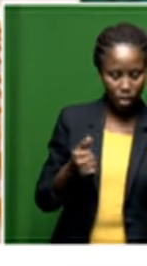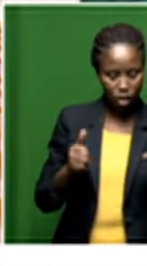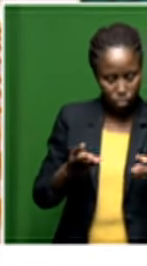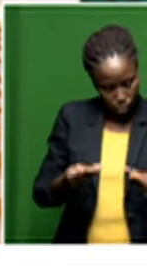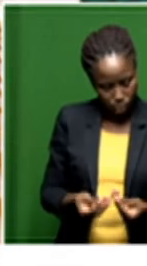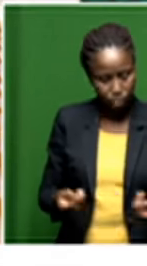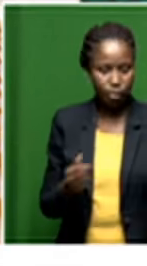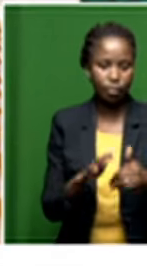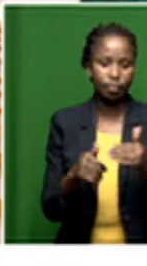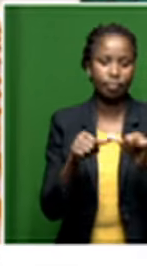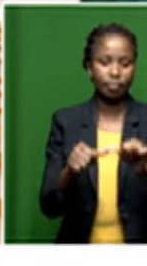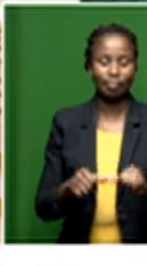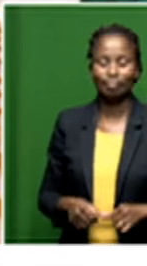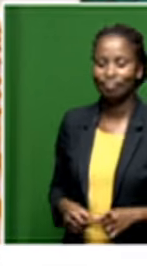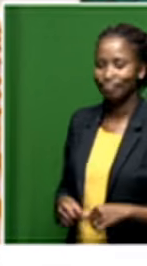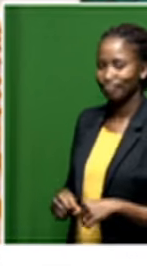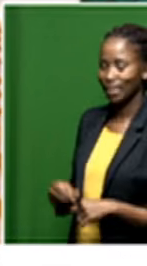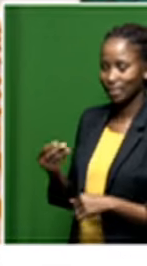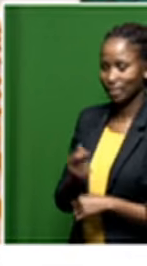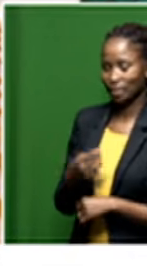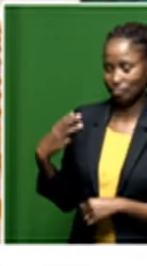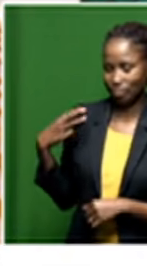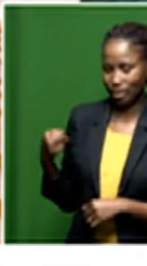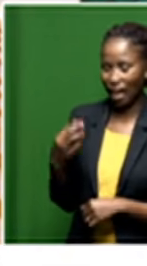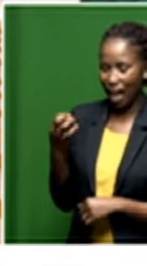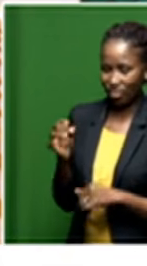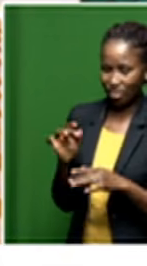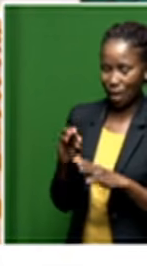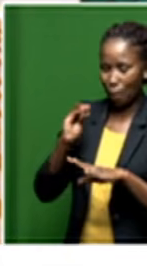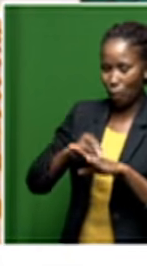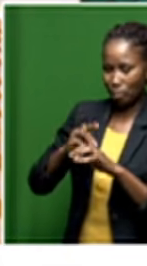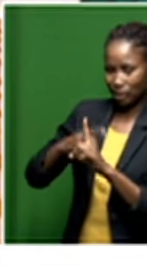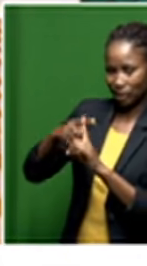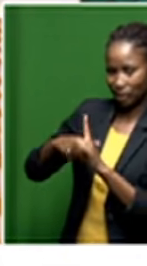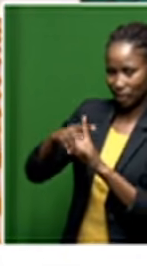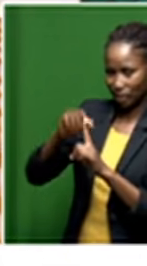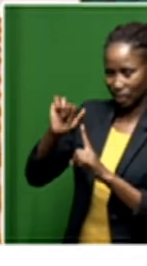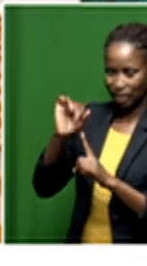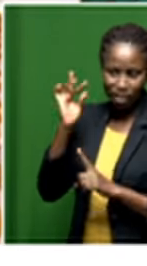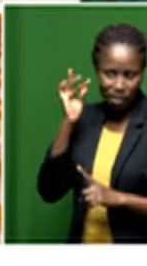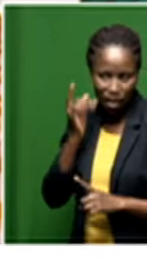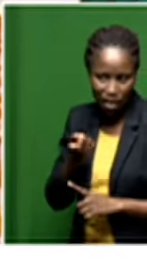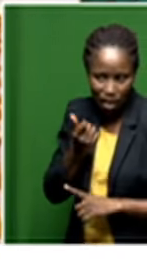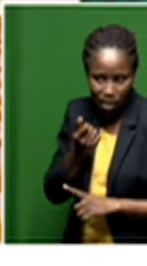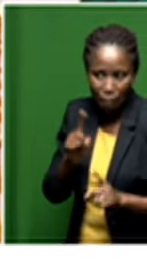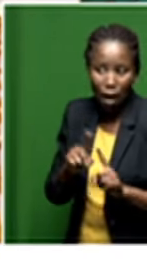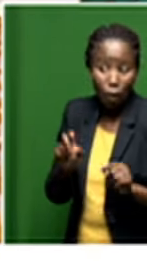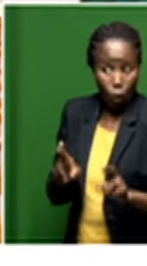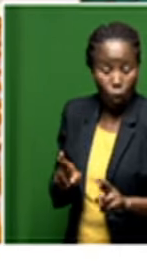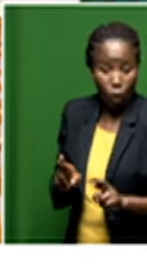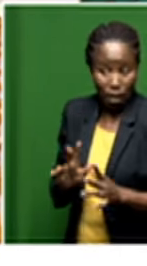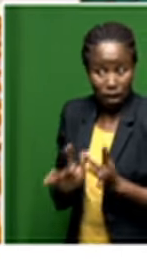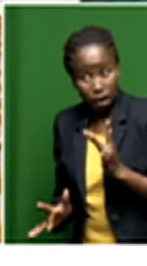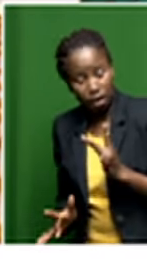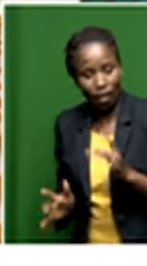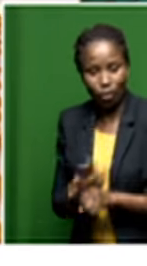We've got such a terrible connection with you, Minister. We're getting the gist of what you're saying, but I just hope we don't lose you. It's just coming in and